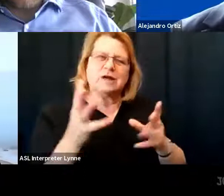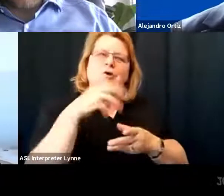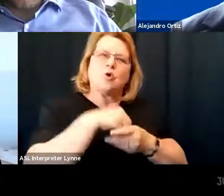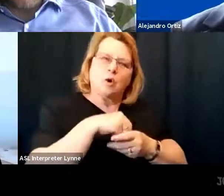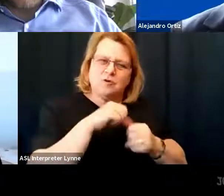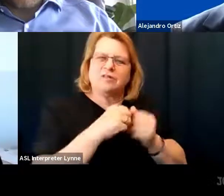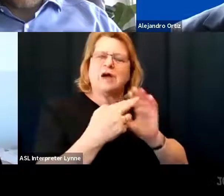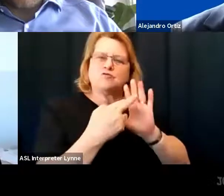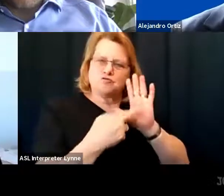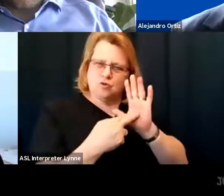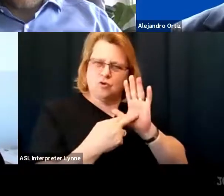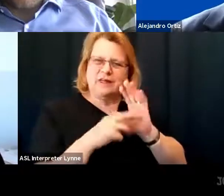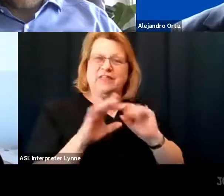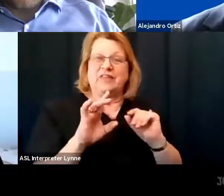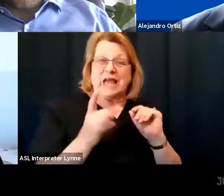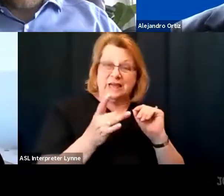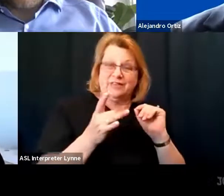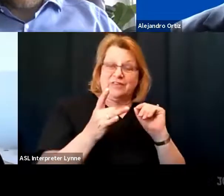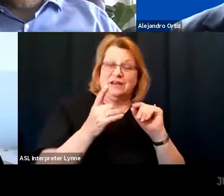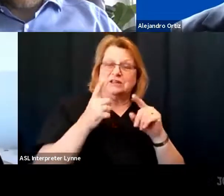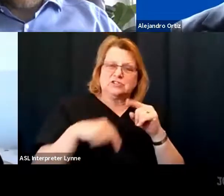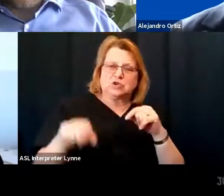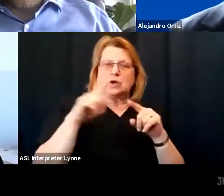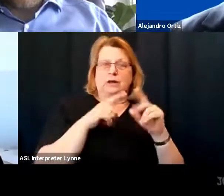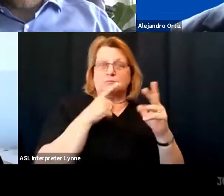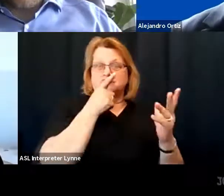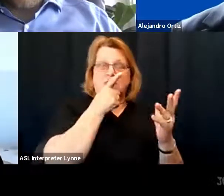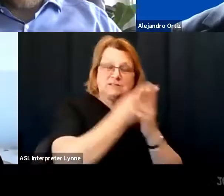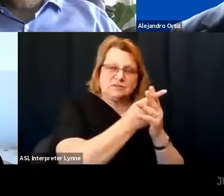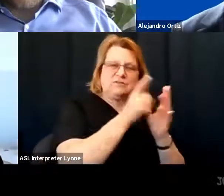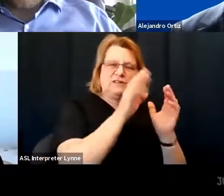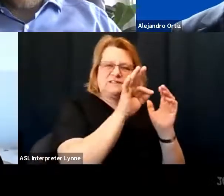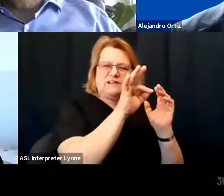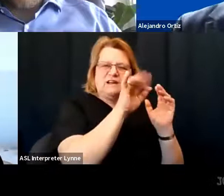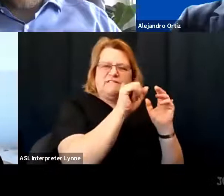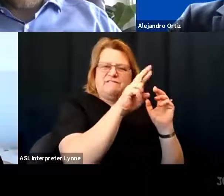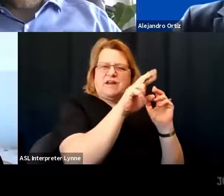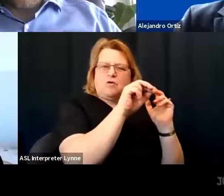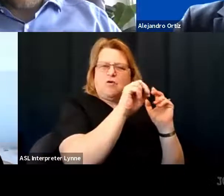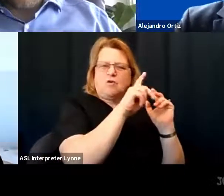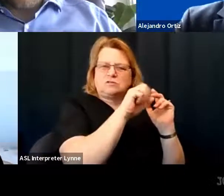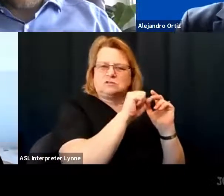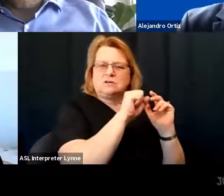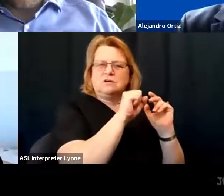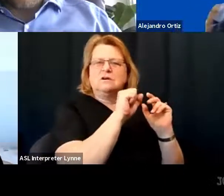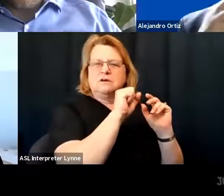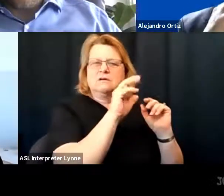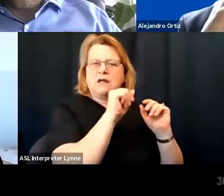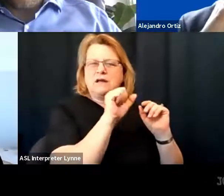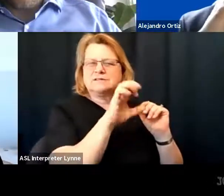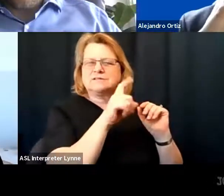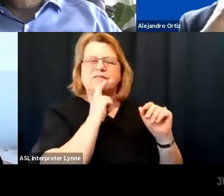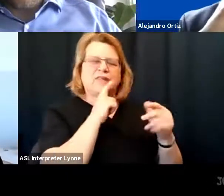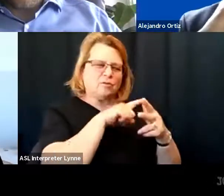instances, they did so in the Eighth Circuit, where I'm prosecuting this Faribault case. The Trump administration, and that disparate impact rule has those three steps